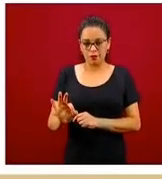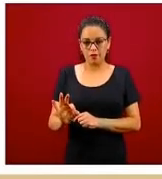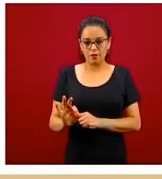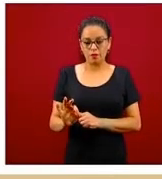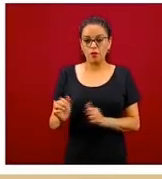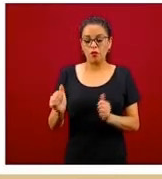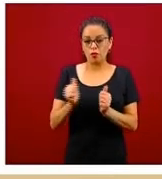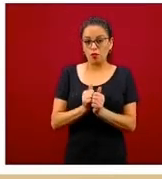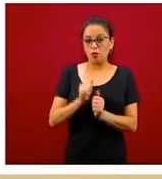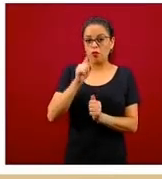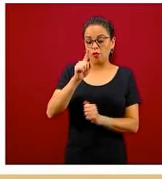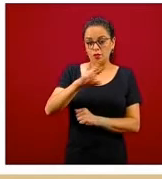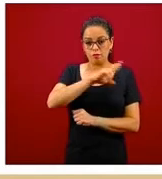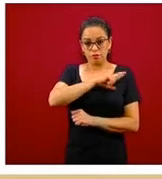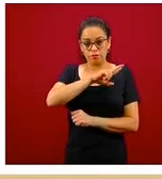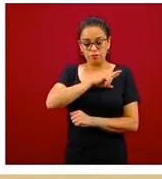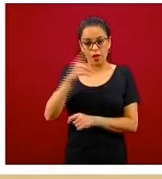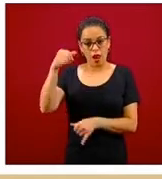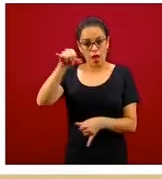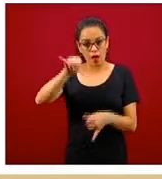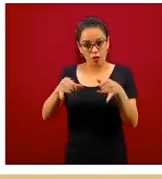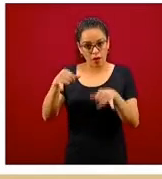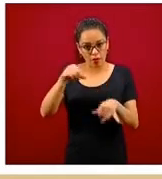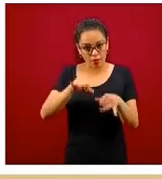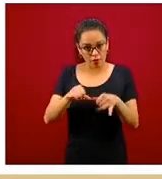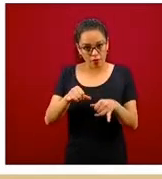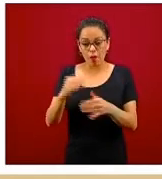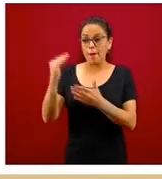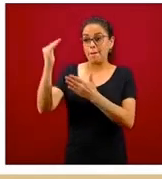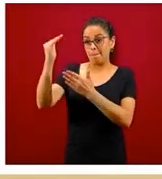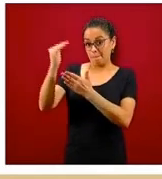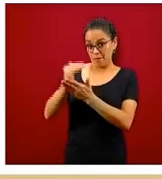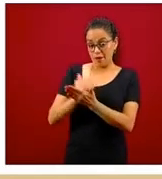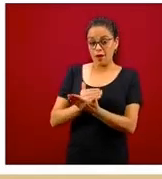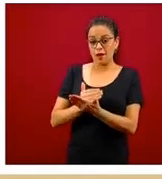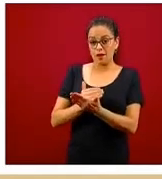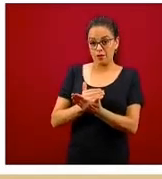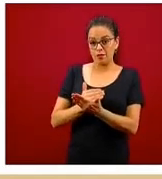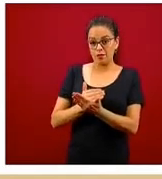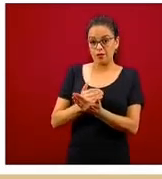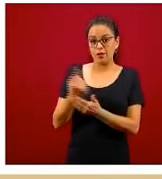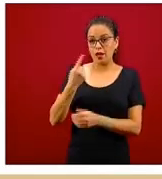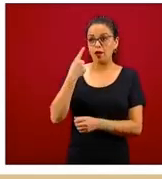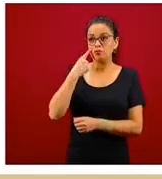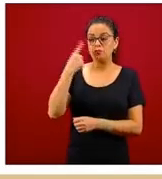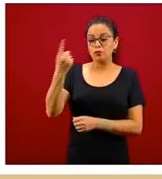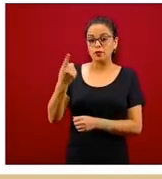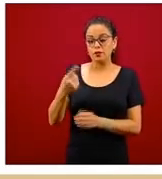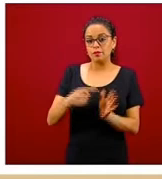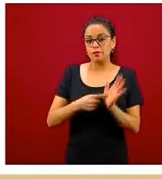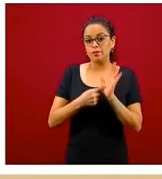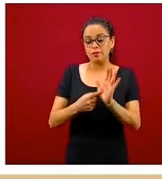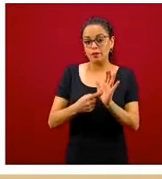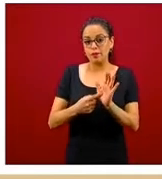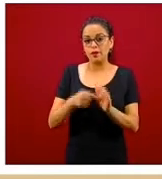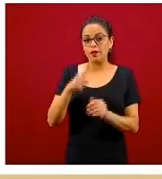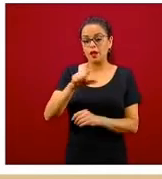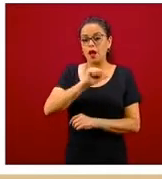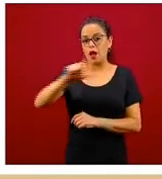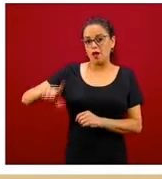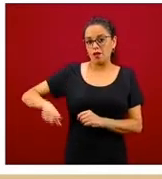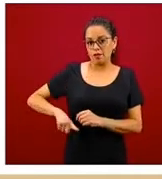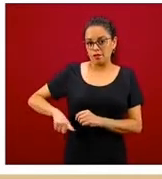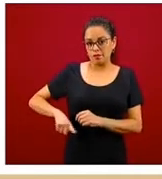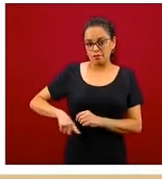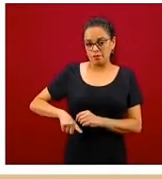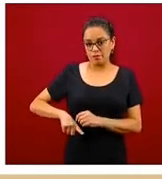is 23% in laboratories of the private realm. And this is what we